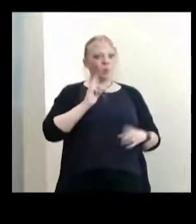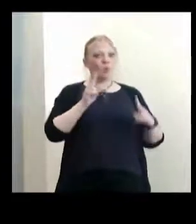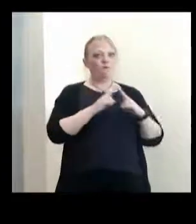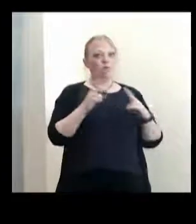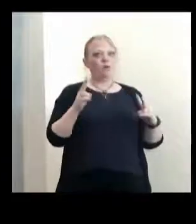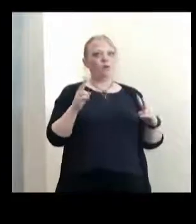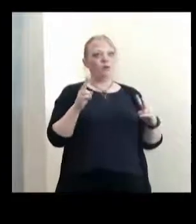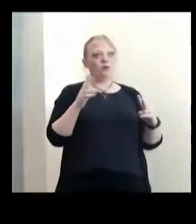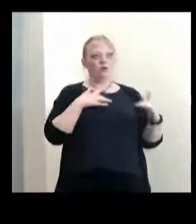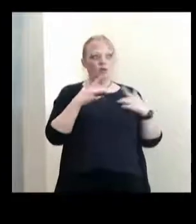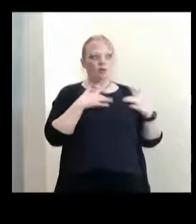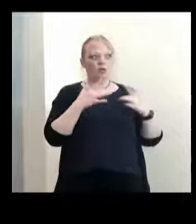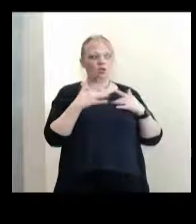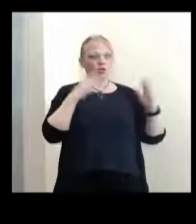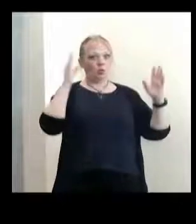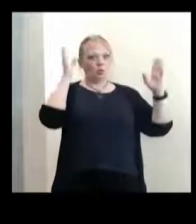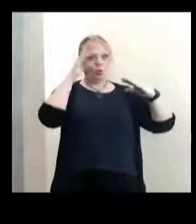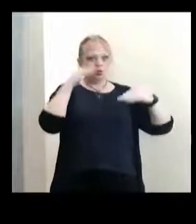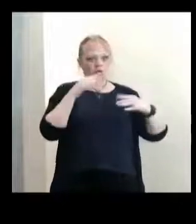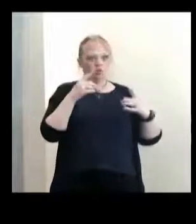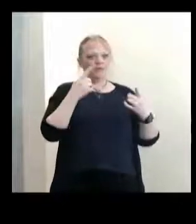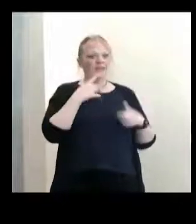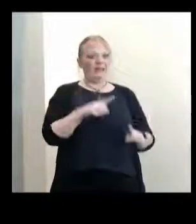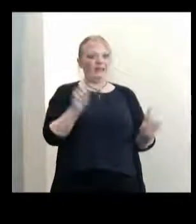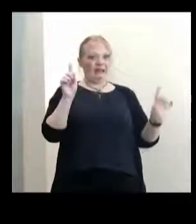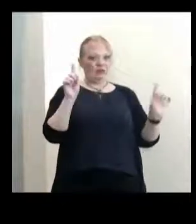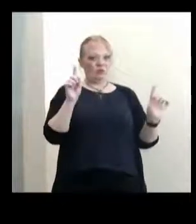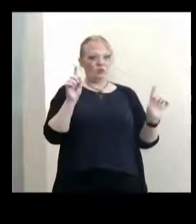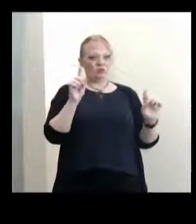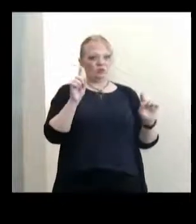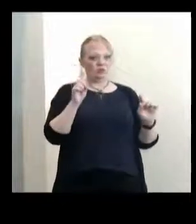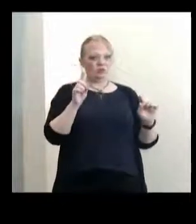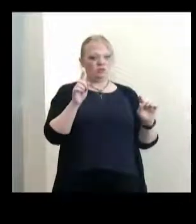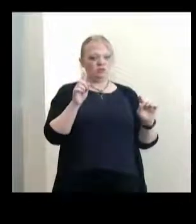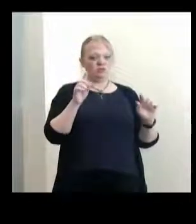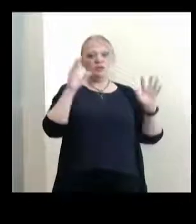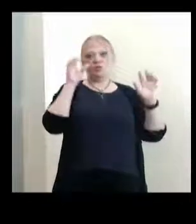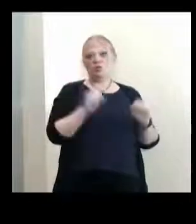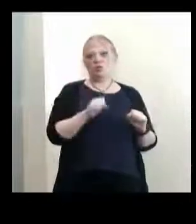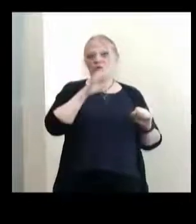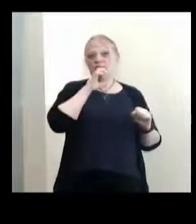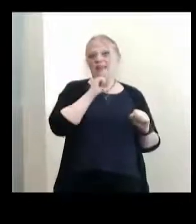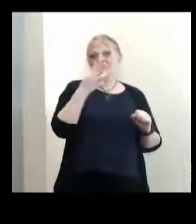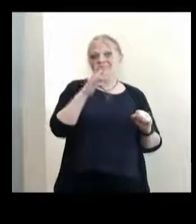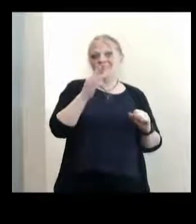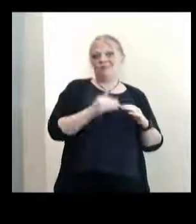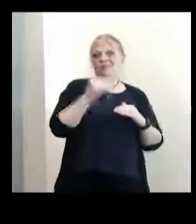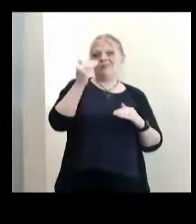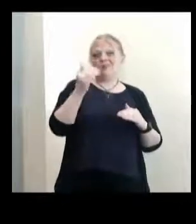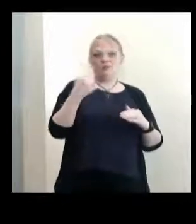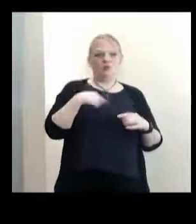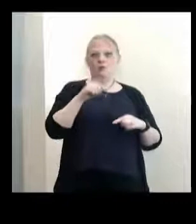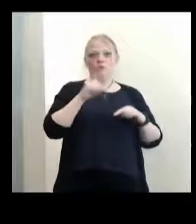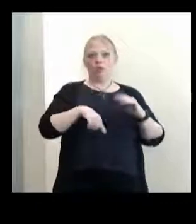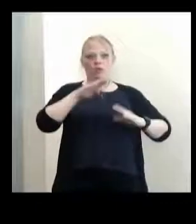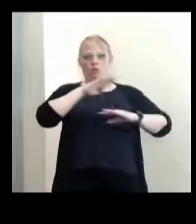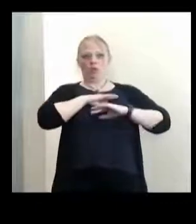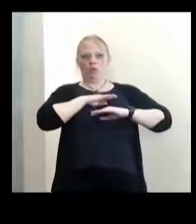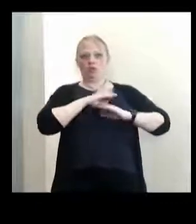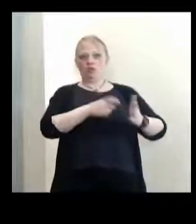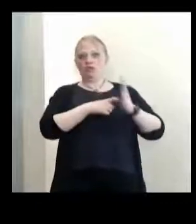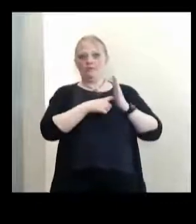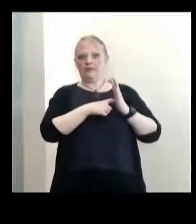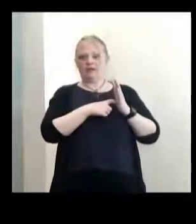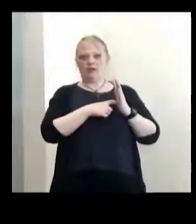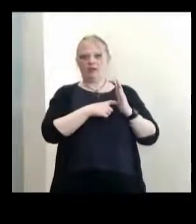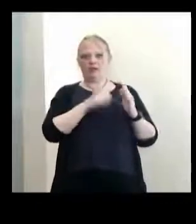when they announced the increase to 16-year-olds, that we would not be able to meet any of the demand for the near future. We don't